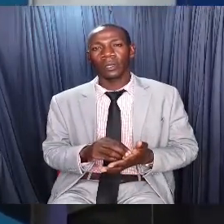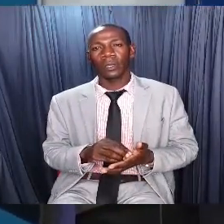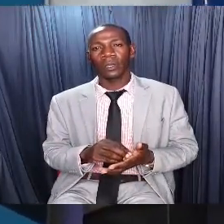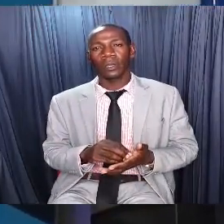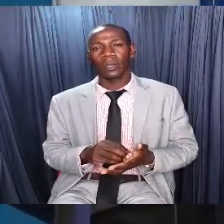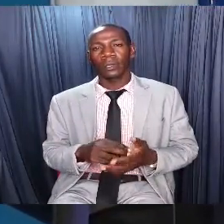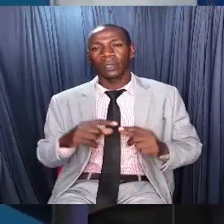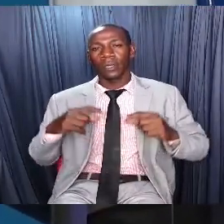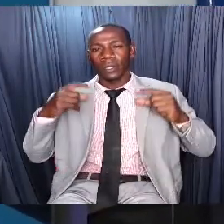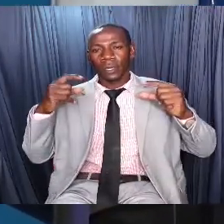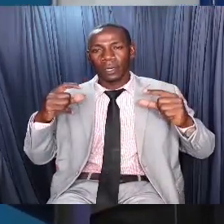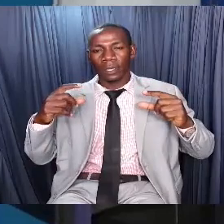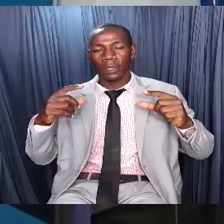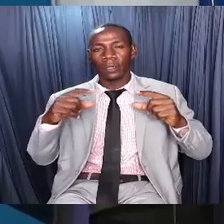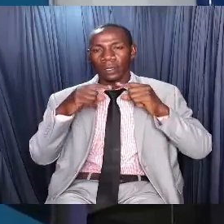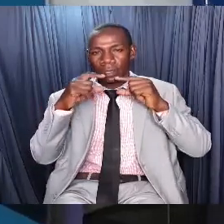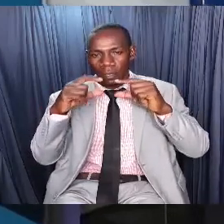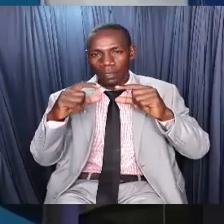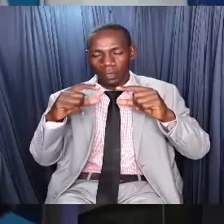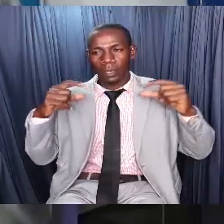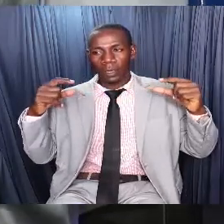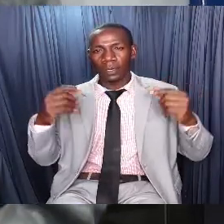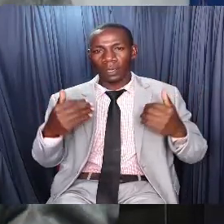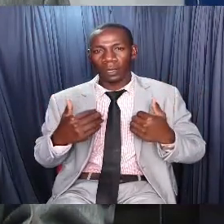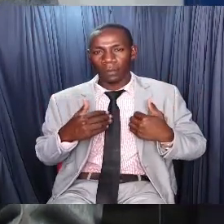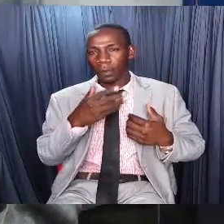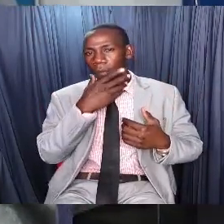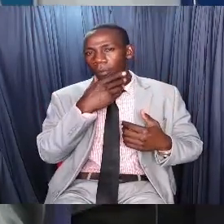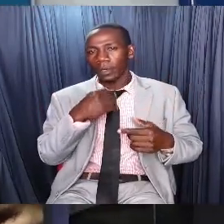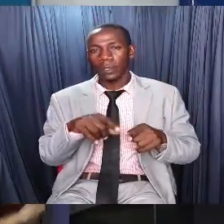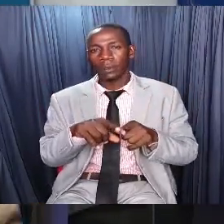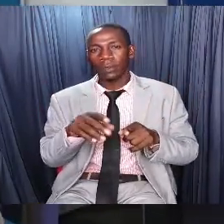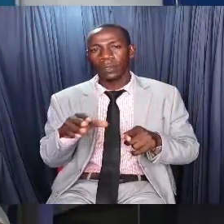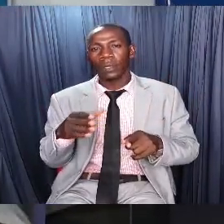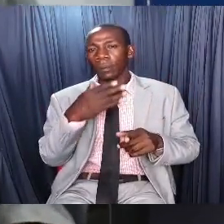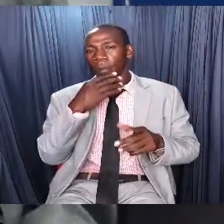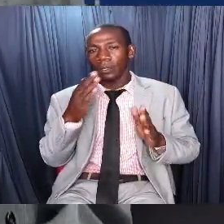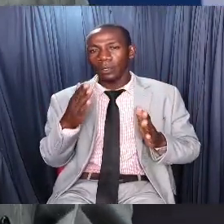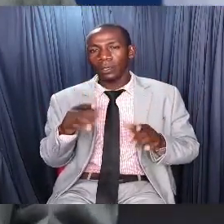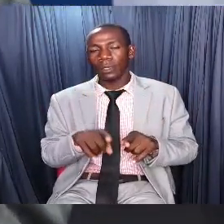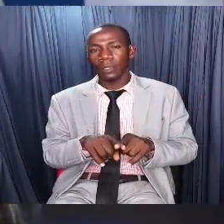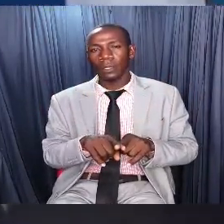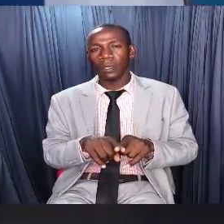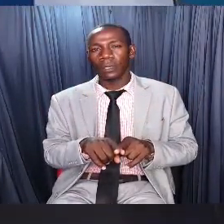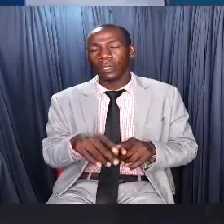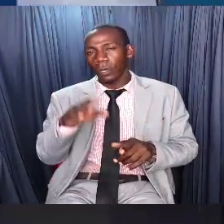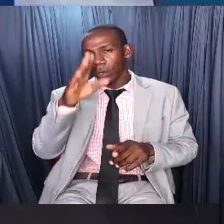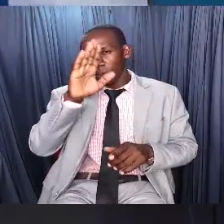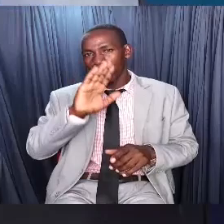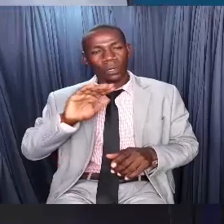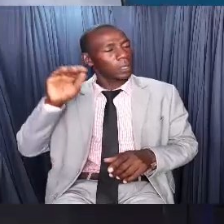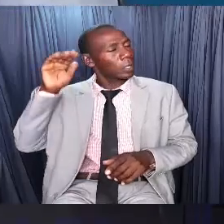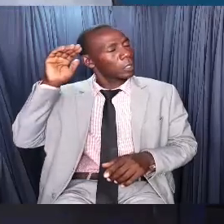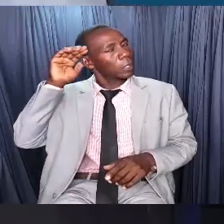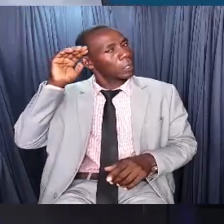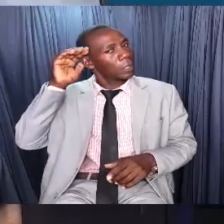ni bahati kubwa kwetu. So it's a very great luck. Sisi kukaa na mtu kama huyu. As staying with such a person. Mtu ambaye. A man that. Mungu anamsikia. God